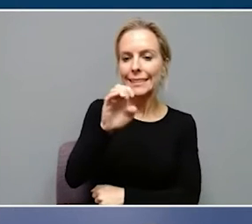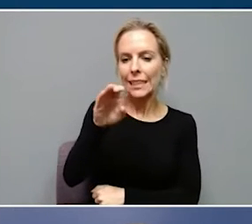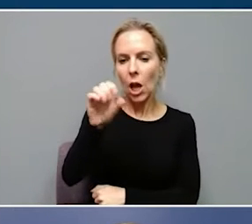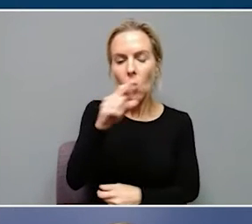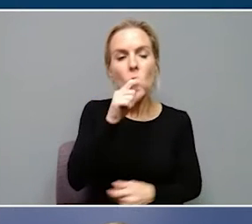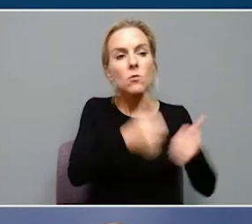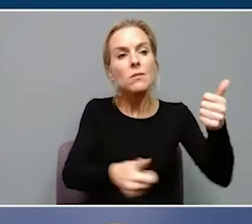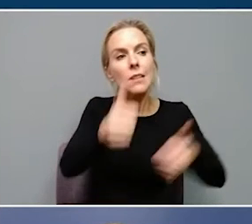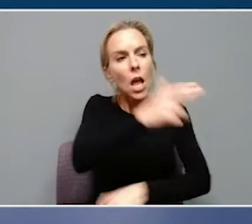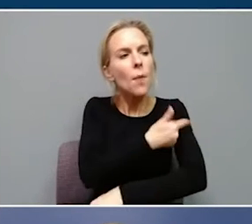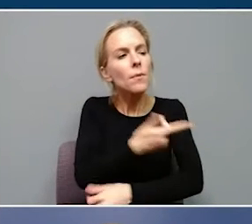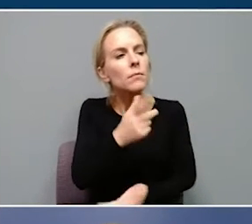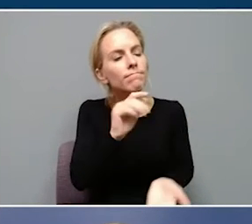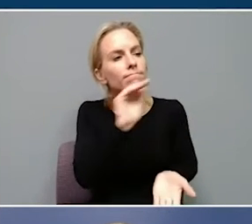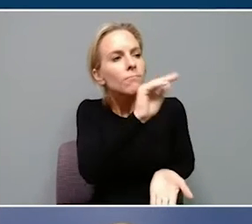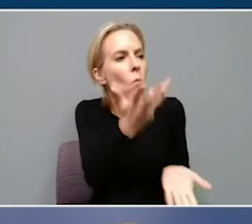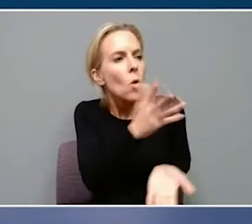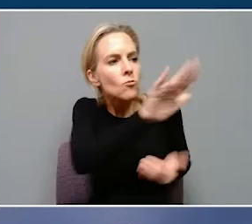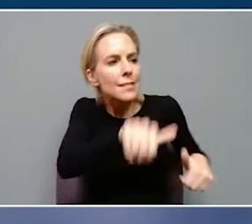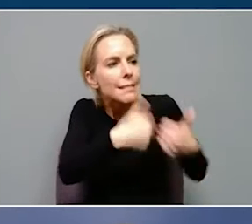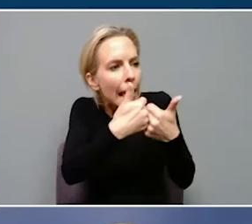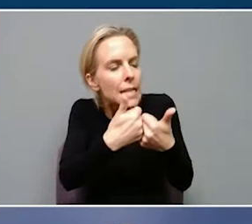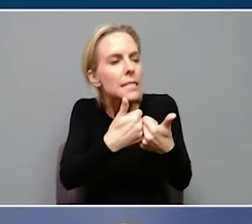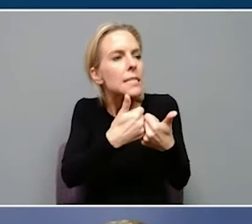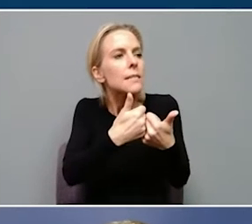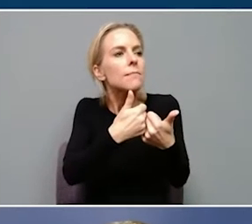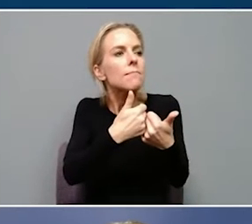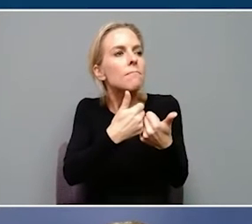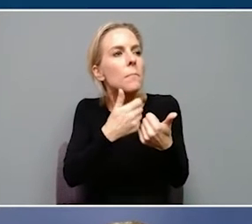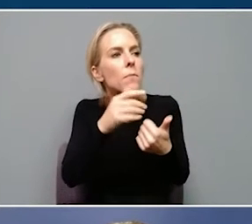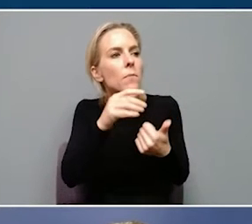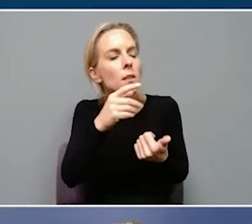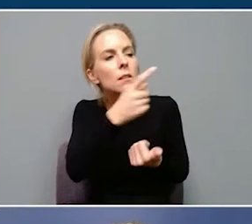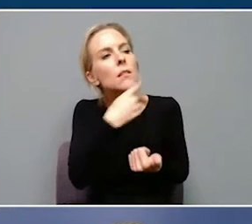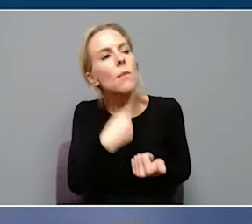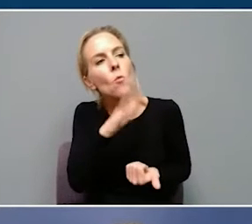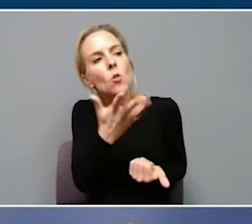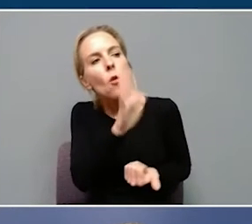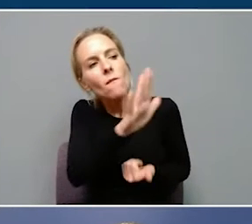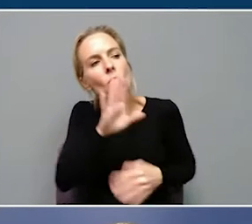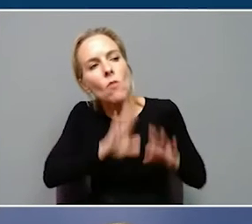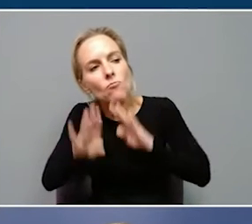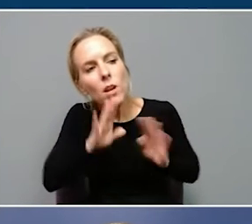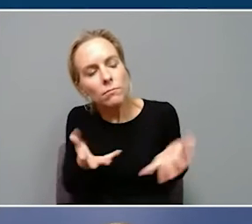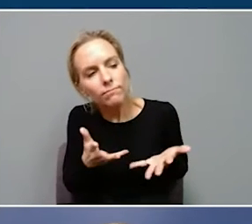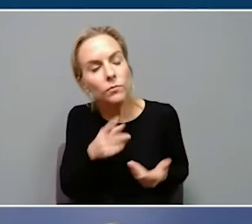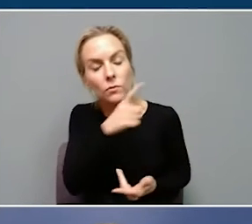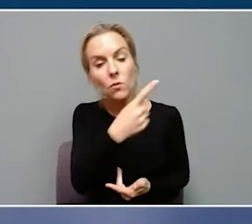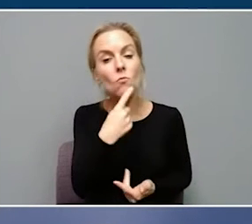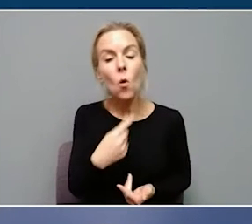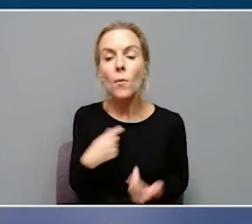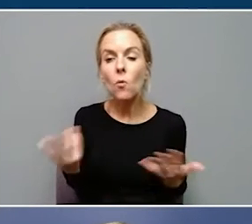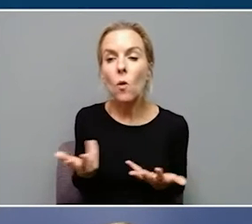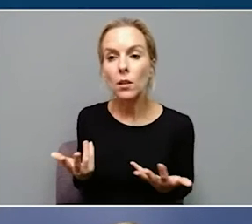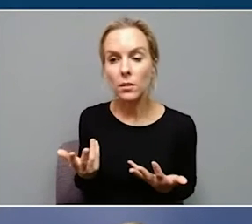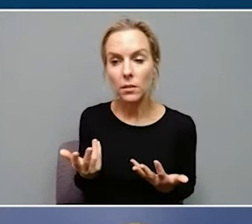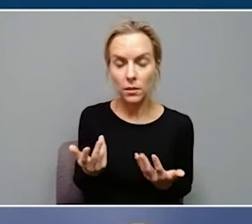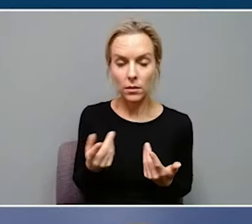talking to hospital CEOs about the challenges they are facing. And what they told me to a person